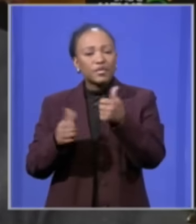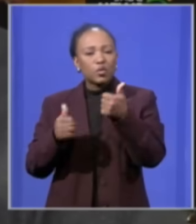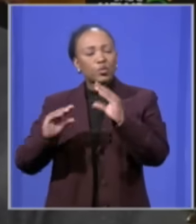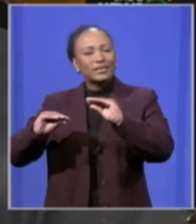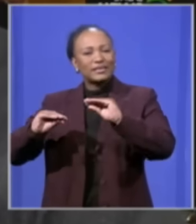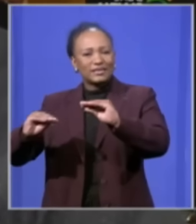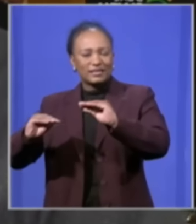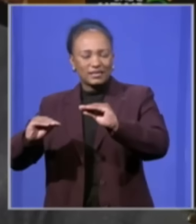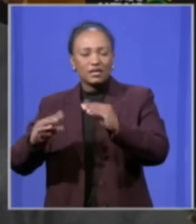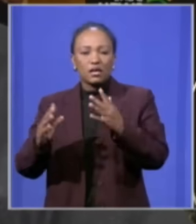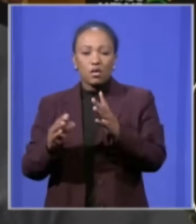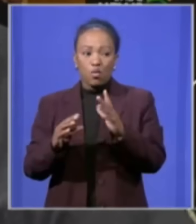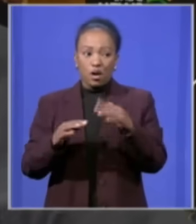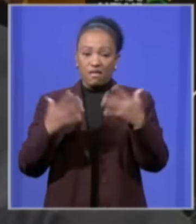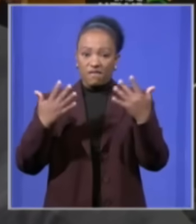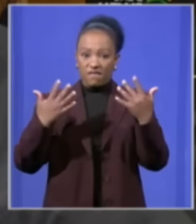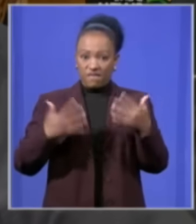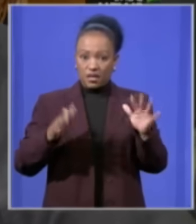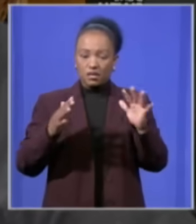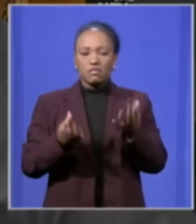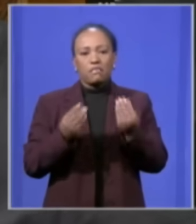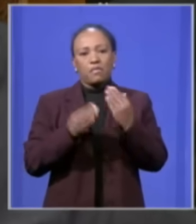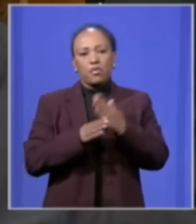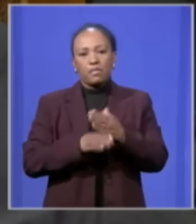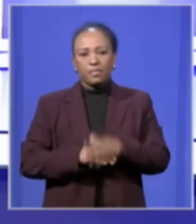e leng gore ge ba fetša ba ile khumana mebereko.